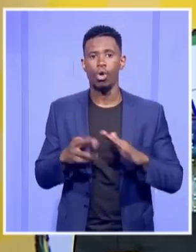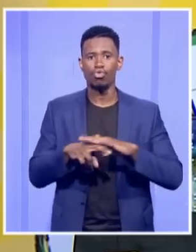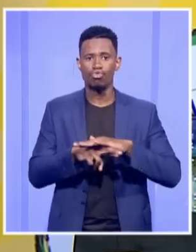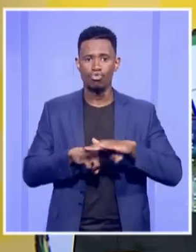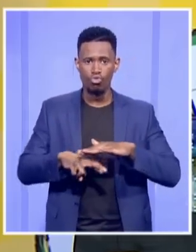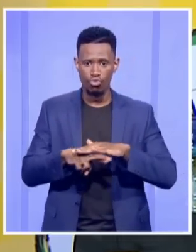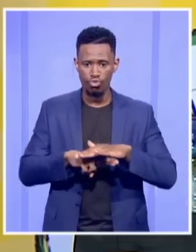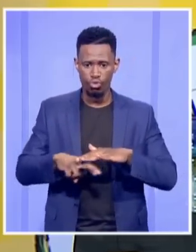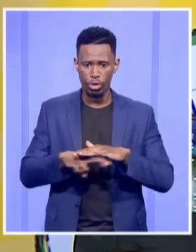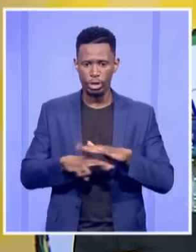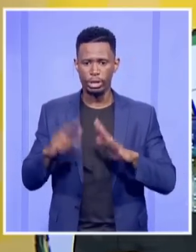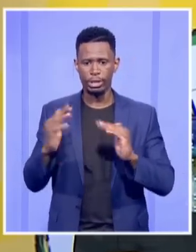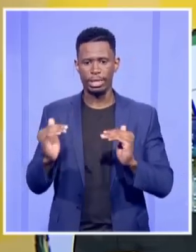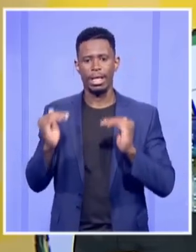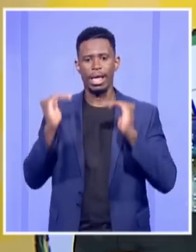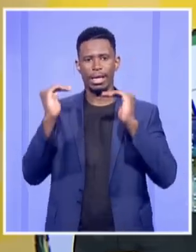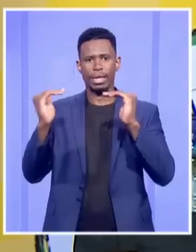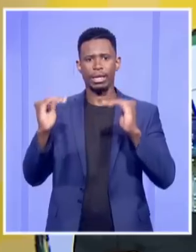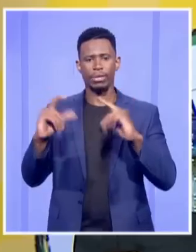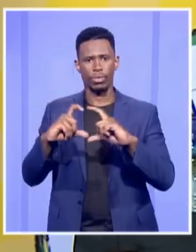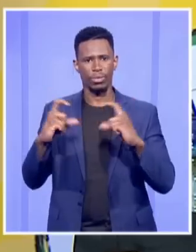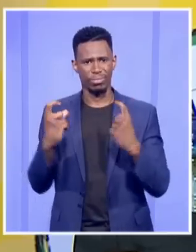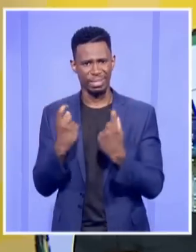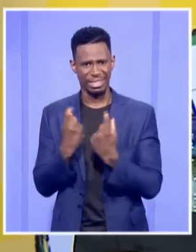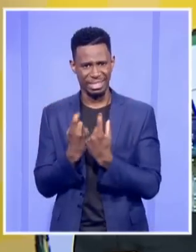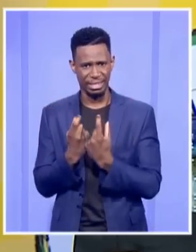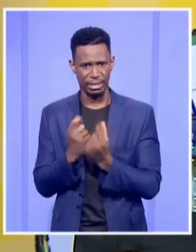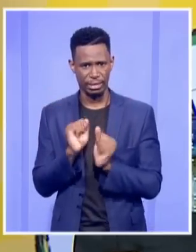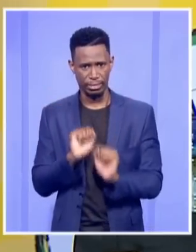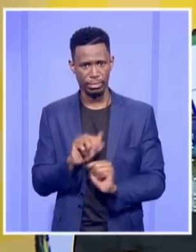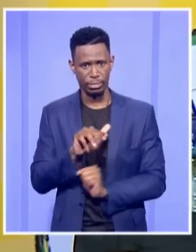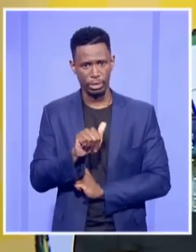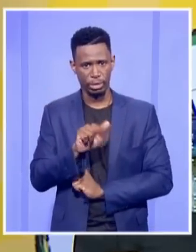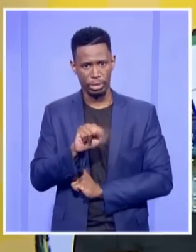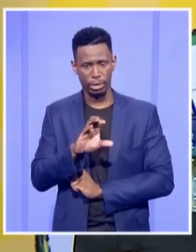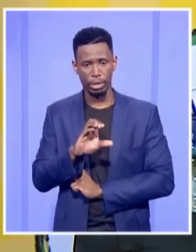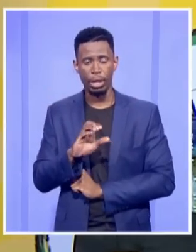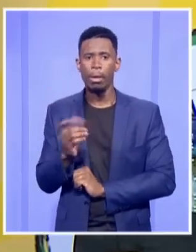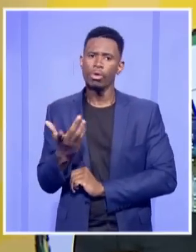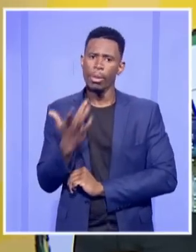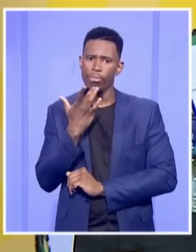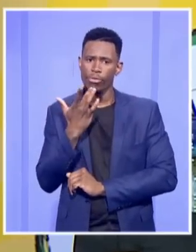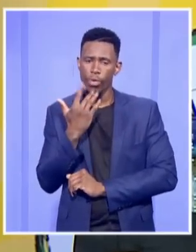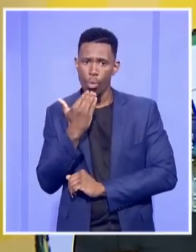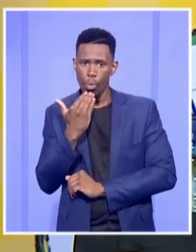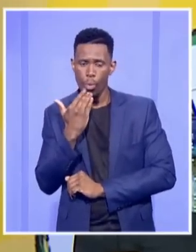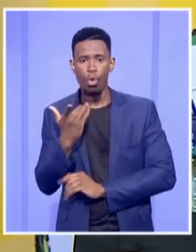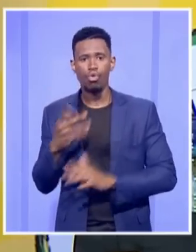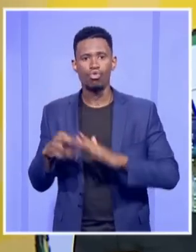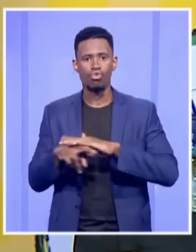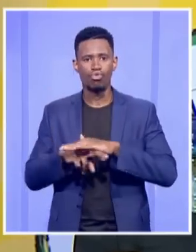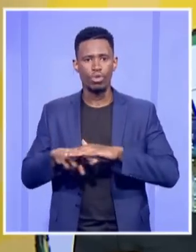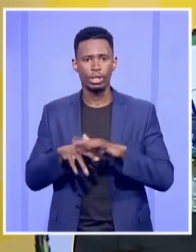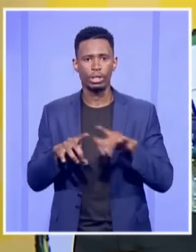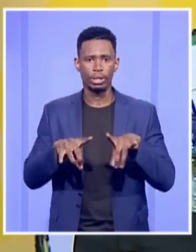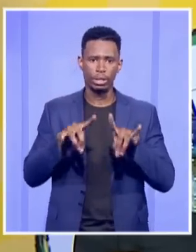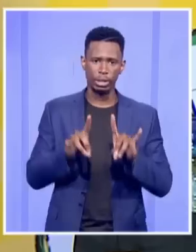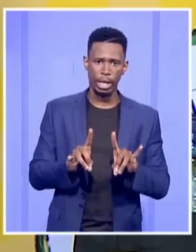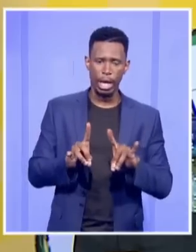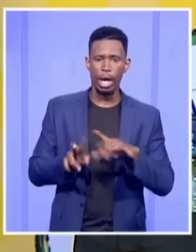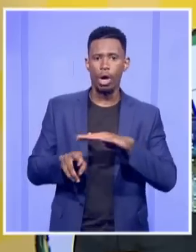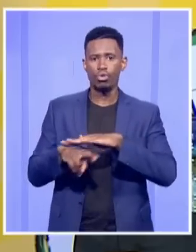Members of regional executive committees of the ANC, preferably regional chairs and regional